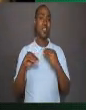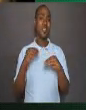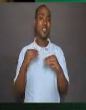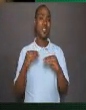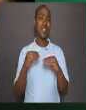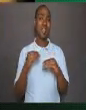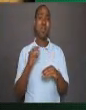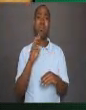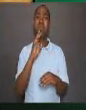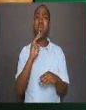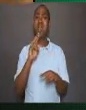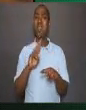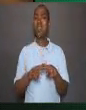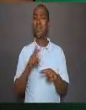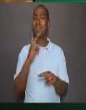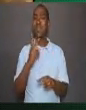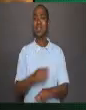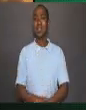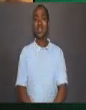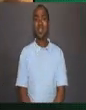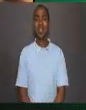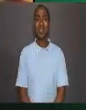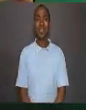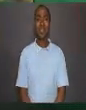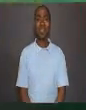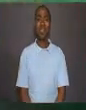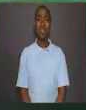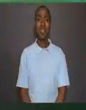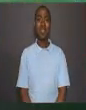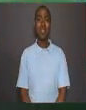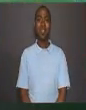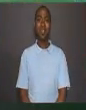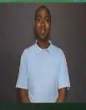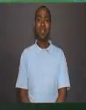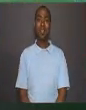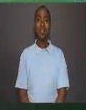condenses, it can clearly be seen.